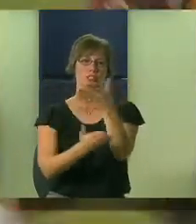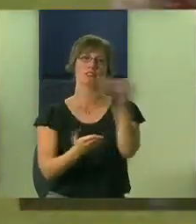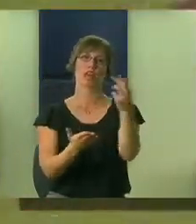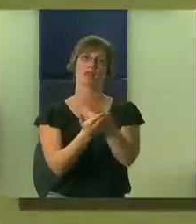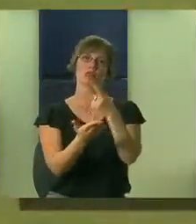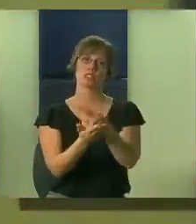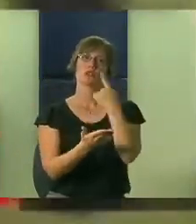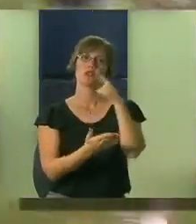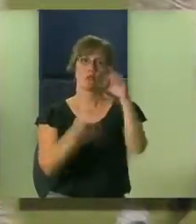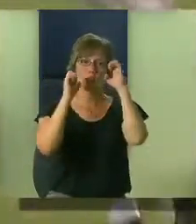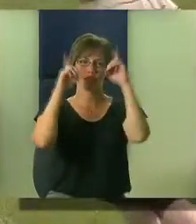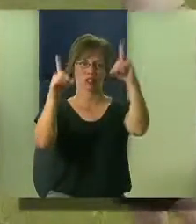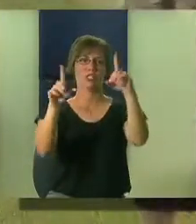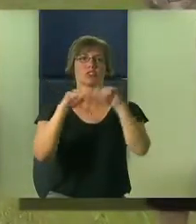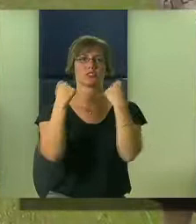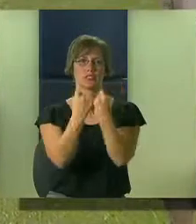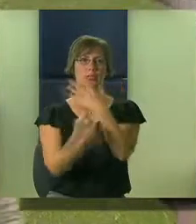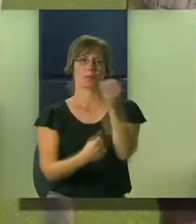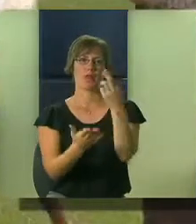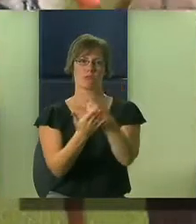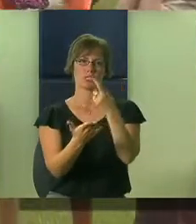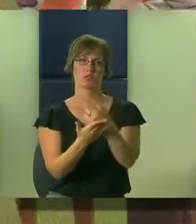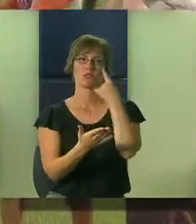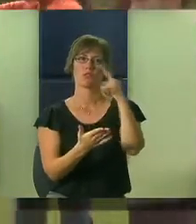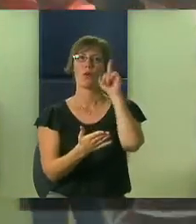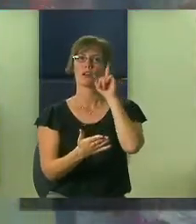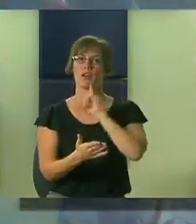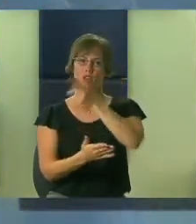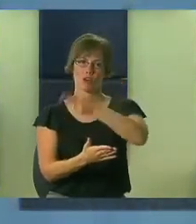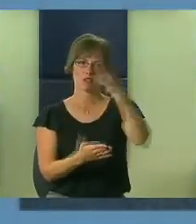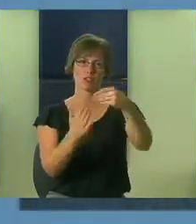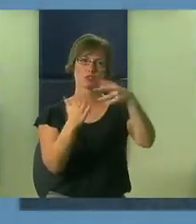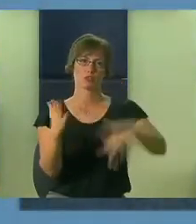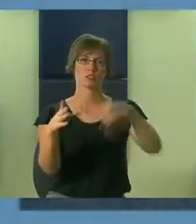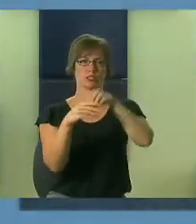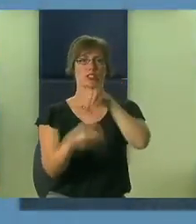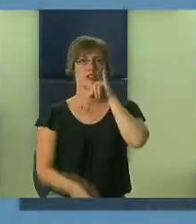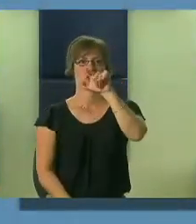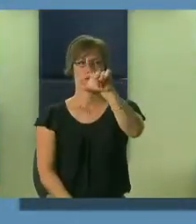and resources to educational teams and families of deaf and hard of hearing students in Illinois.